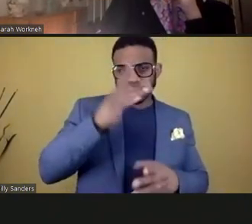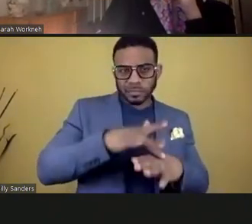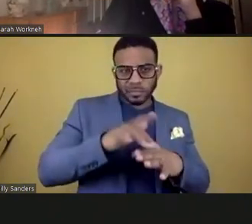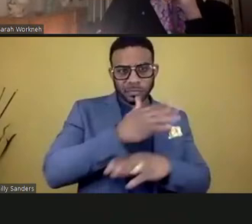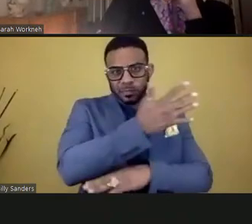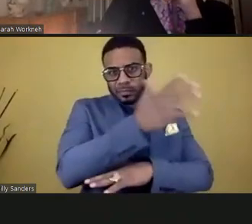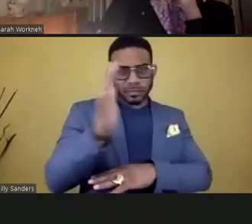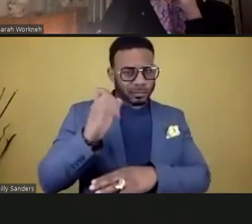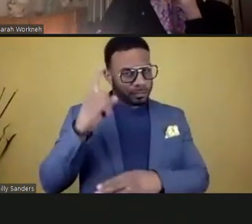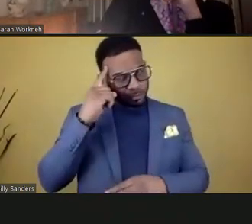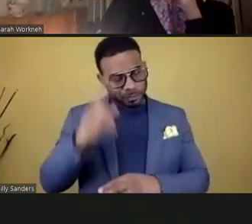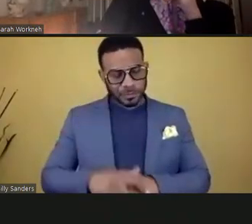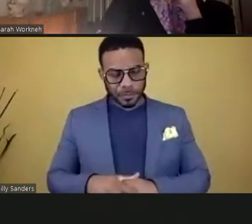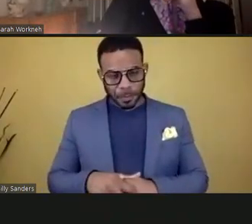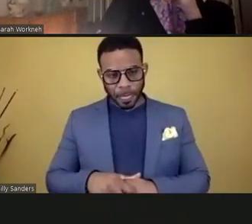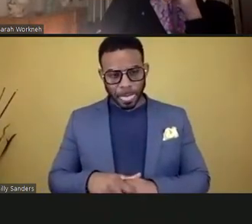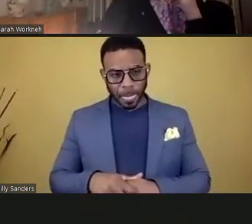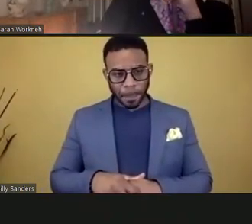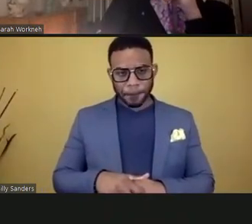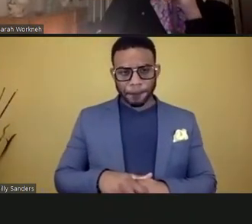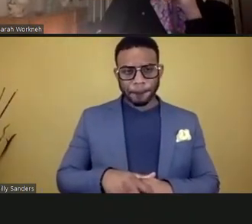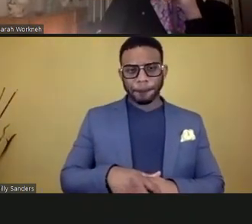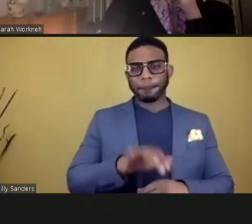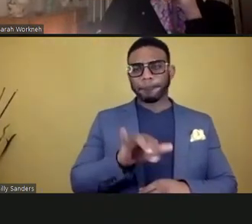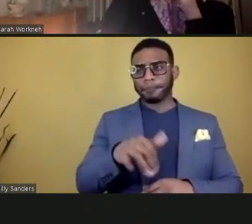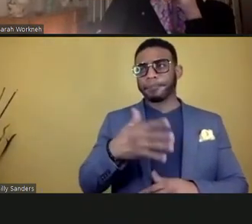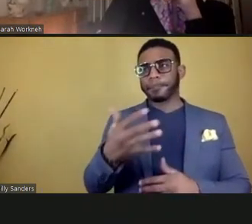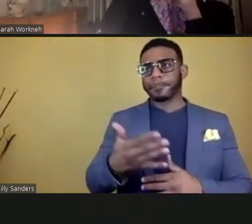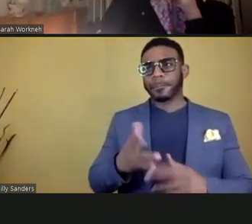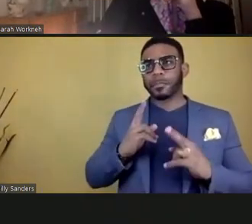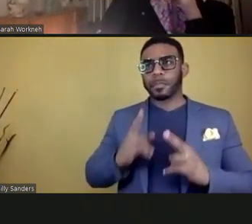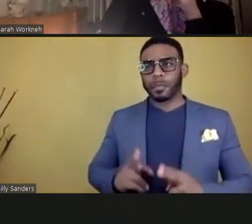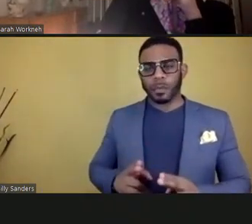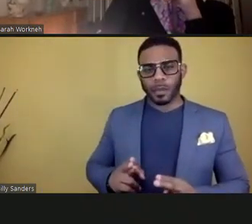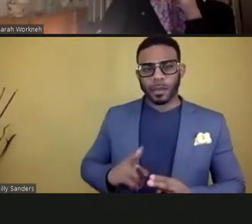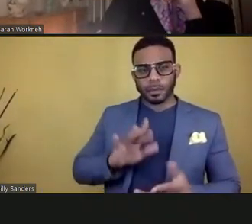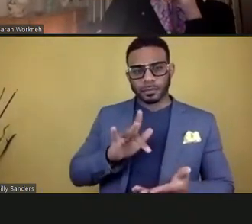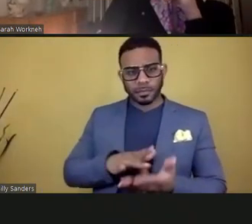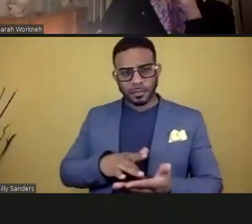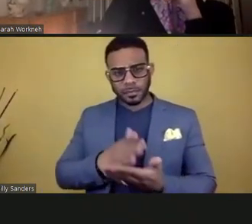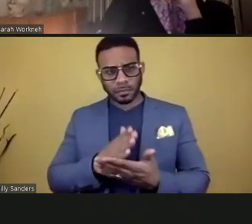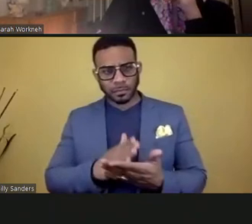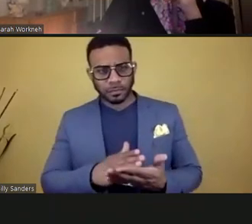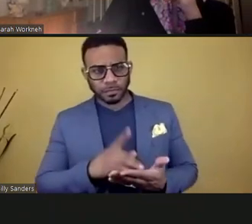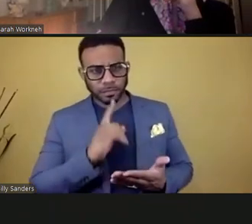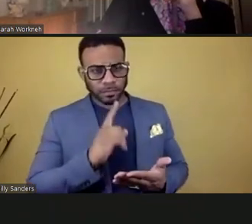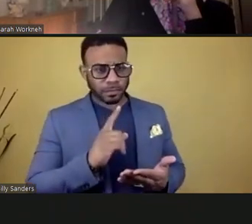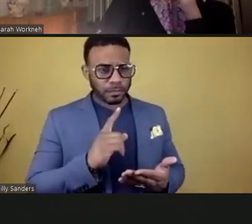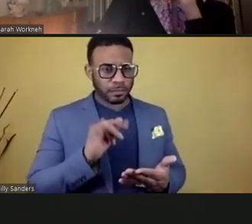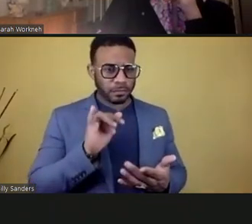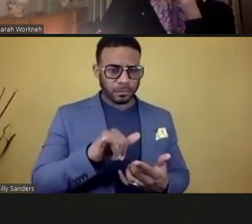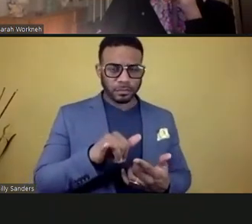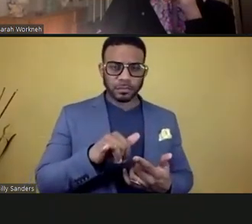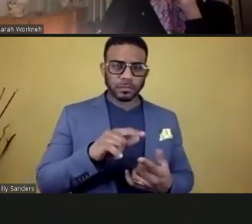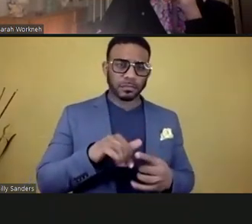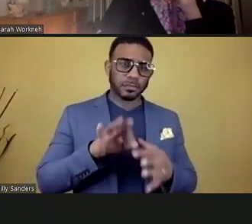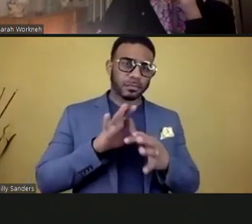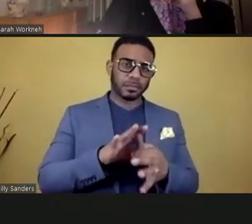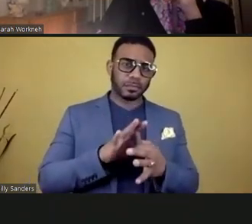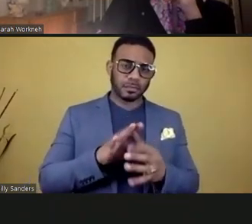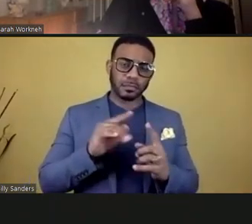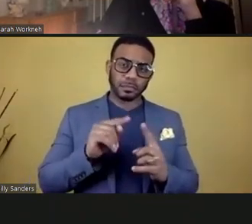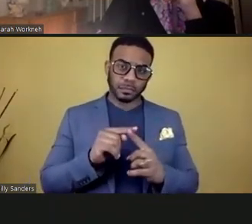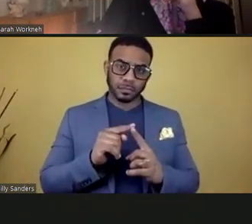I think that kind of like the human centered piece is there, but in relationship